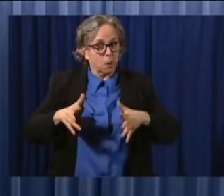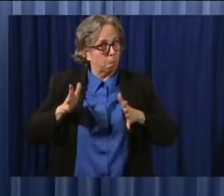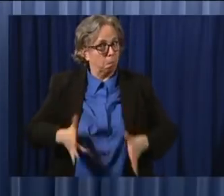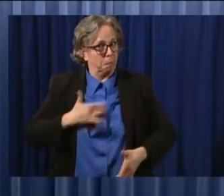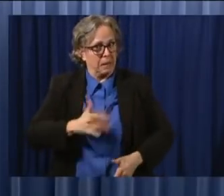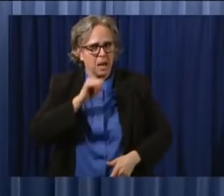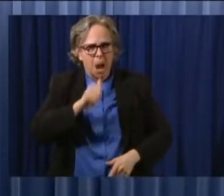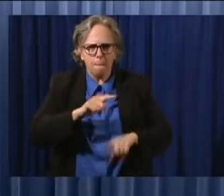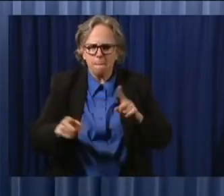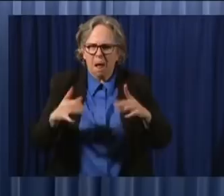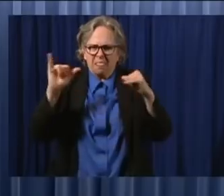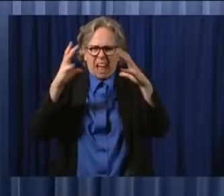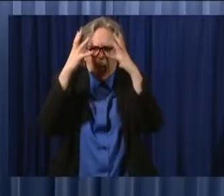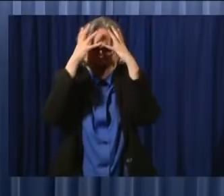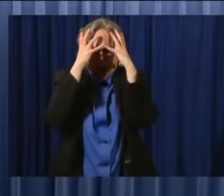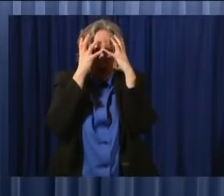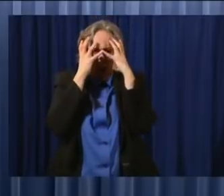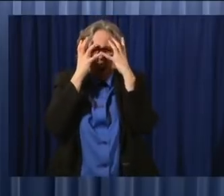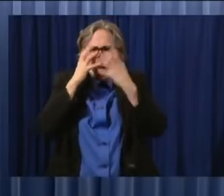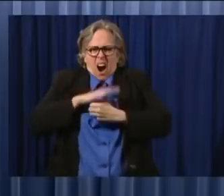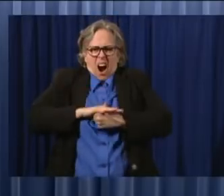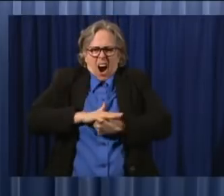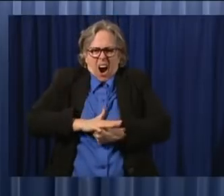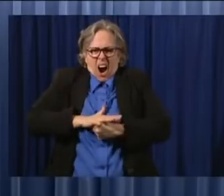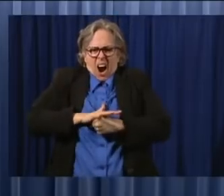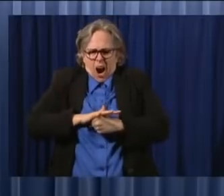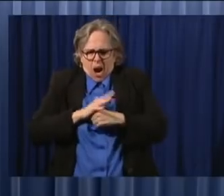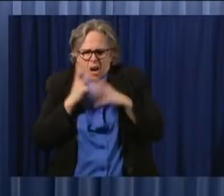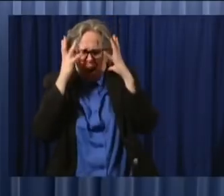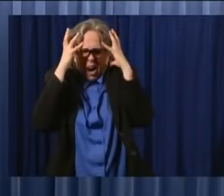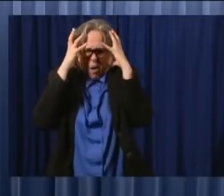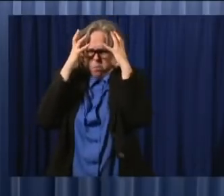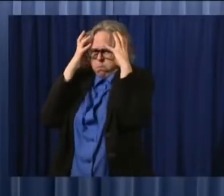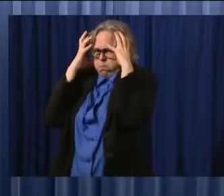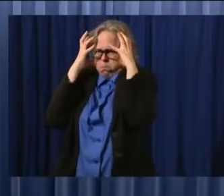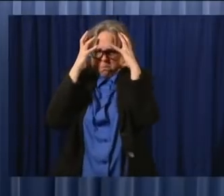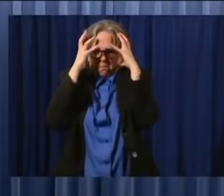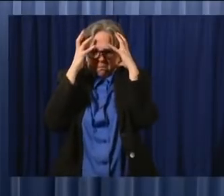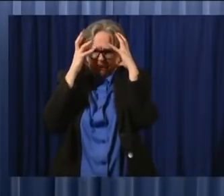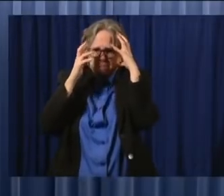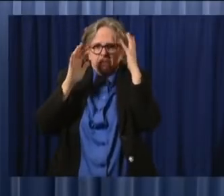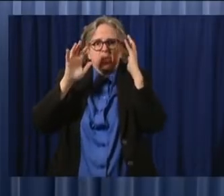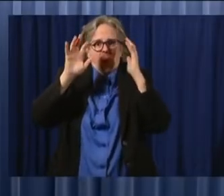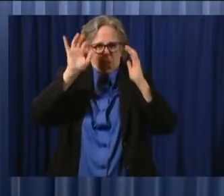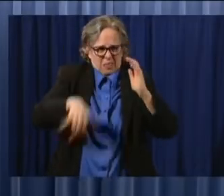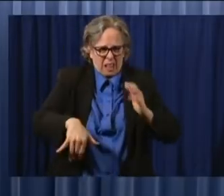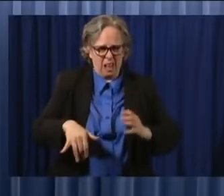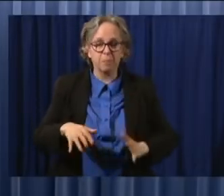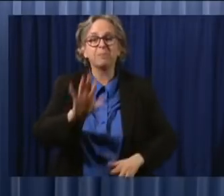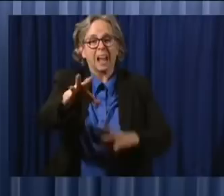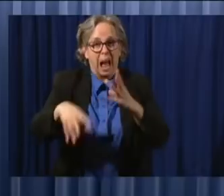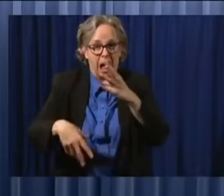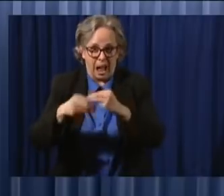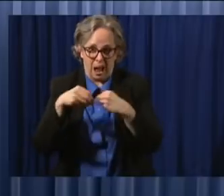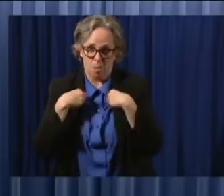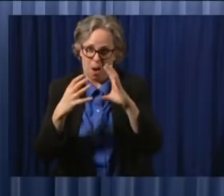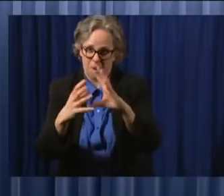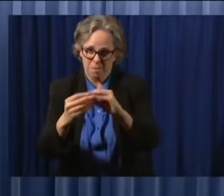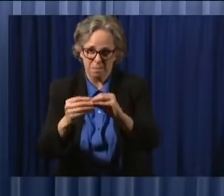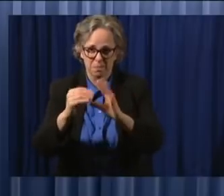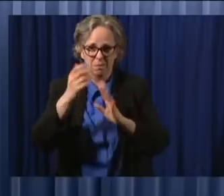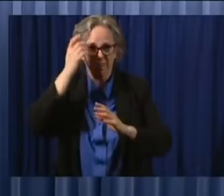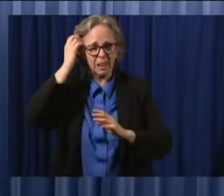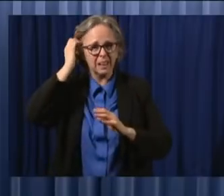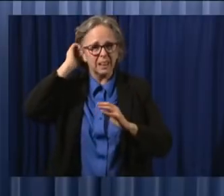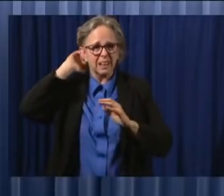lot of anxiety. The other one's called a BiPAP that sort of sticks on your face and, again,